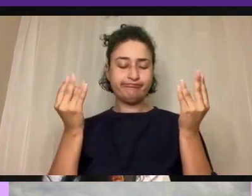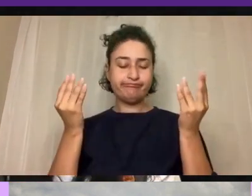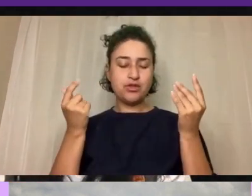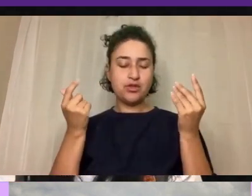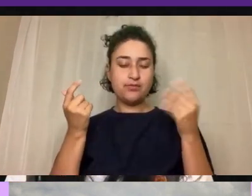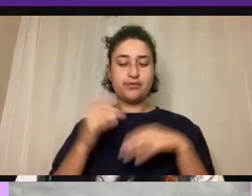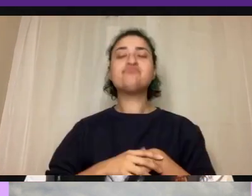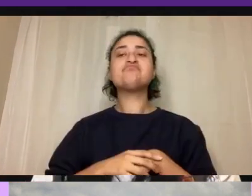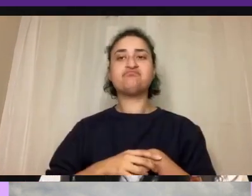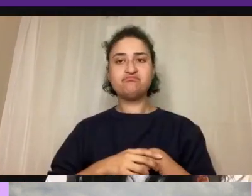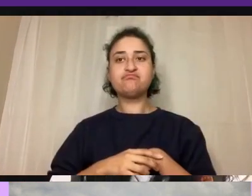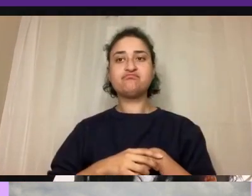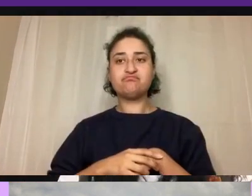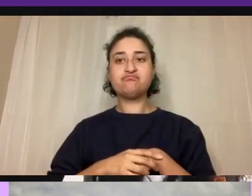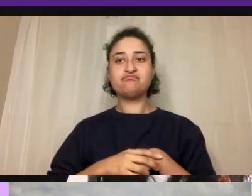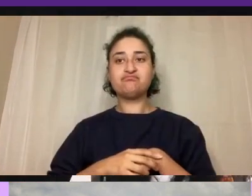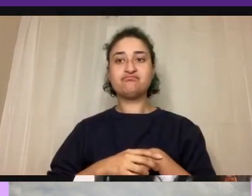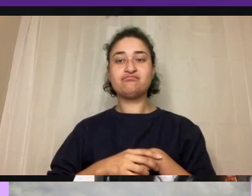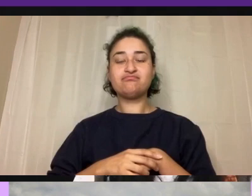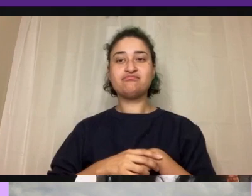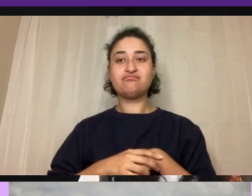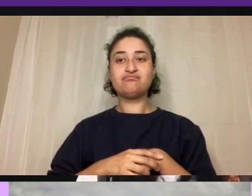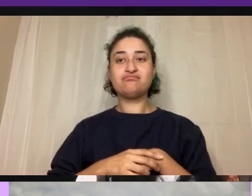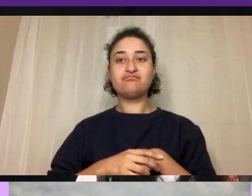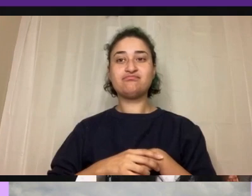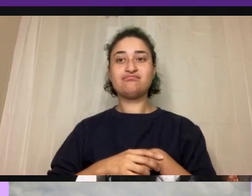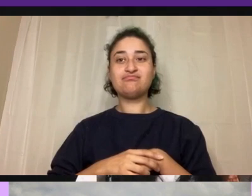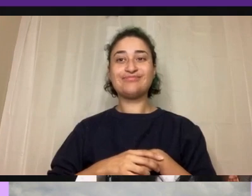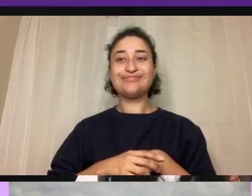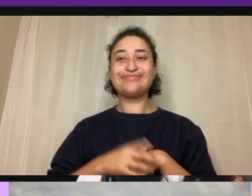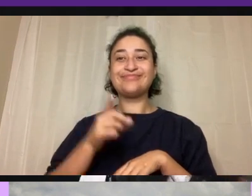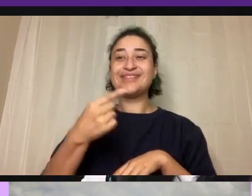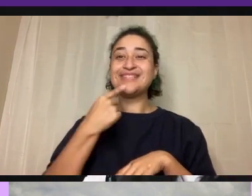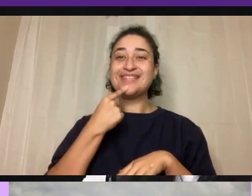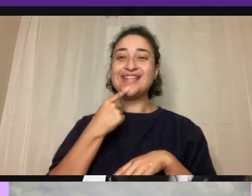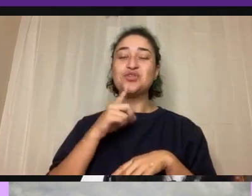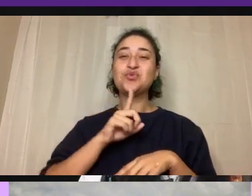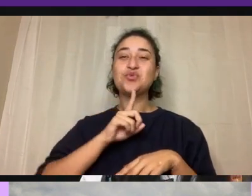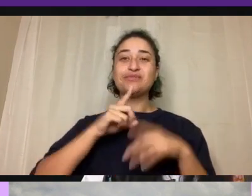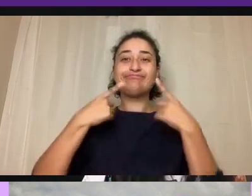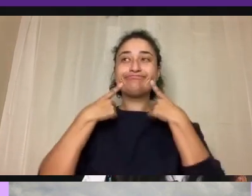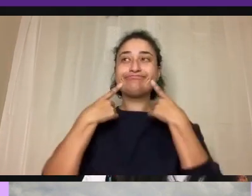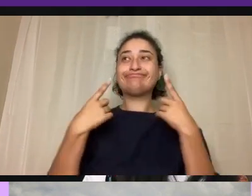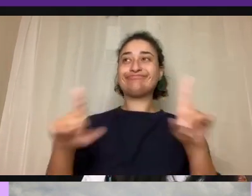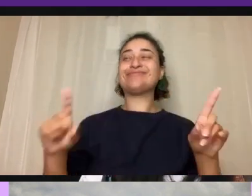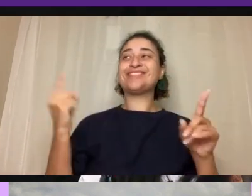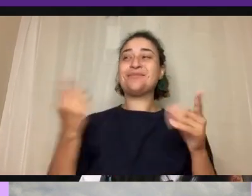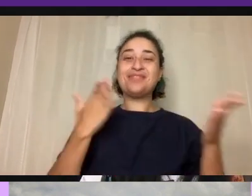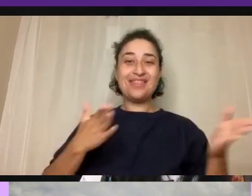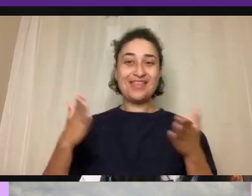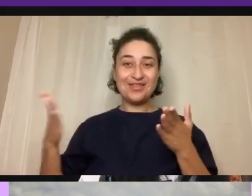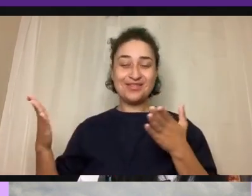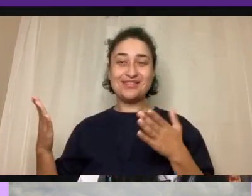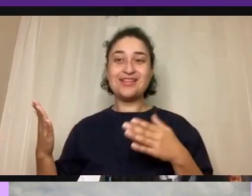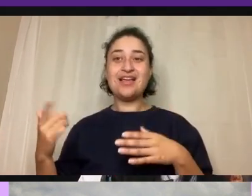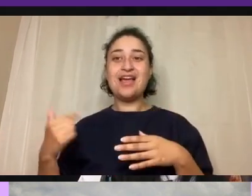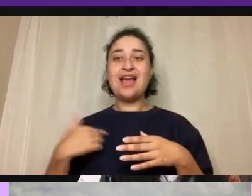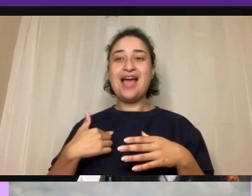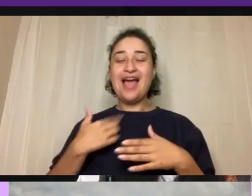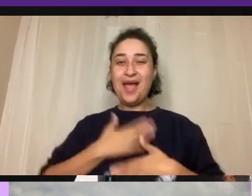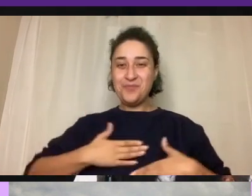I'm just thinking of some of the things that we planned and want to happen. I appreciate your silliness. Kasey